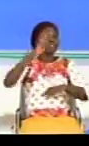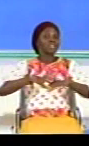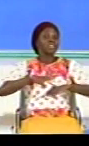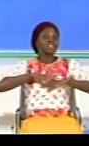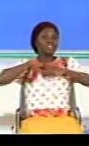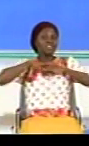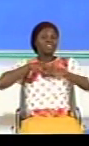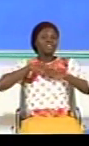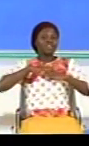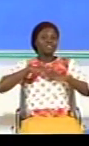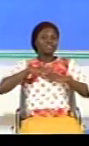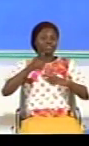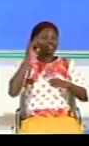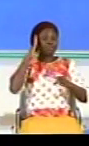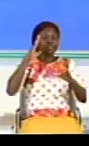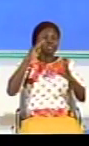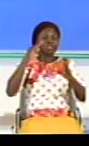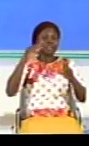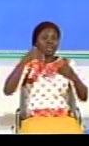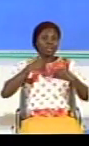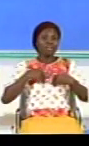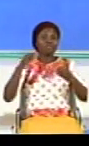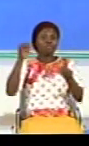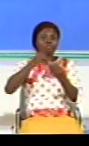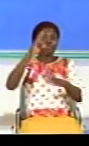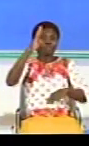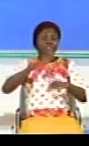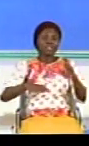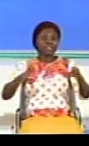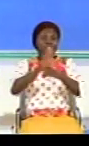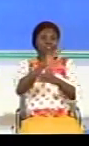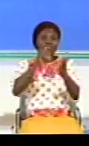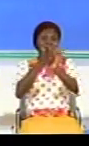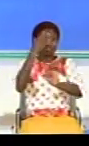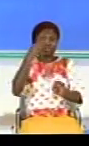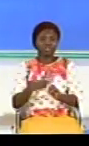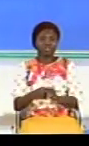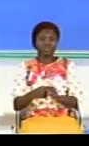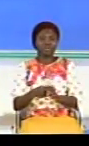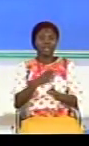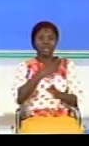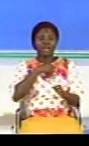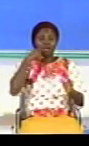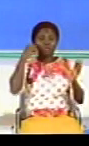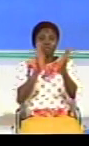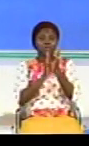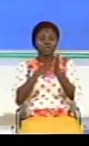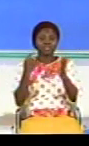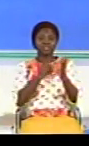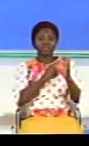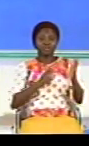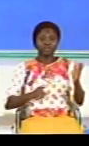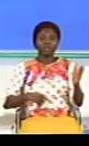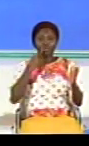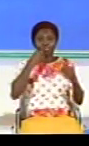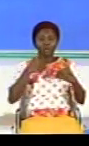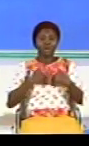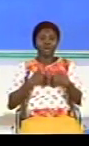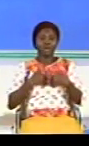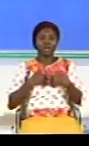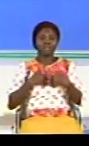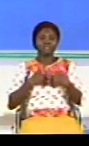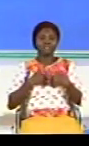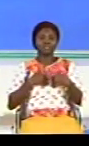of the Lord your God that has dealt wondrously, wonderfully, cheerfully with you. And